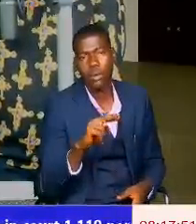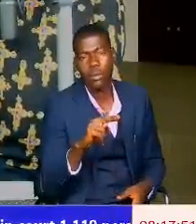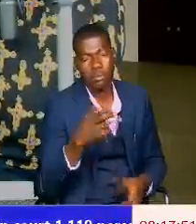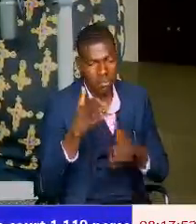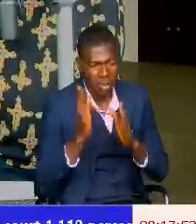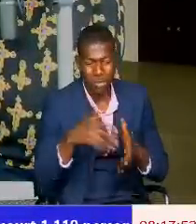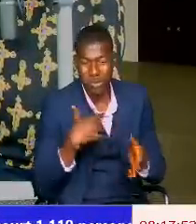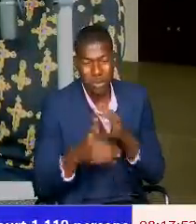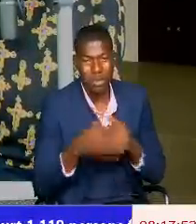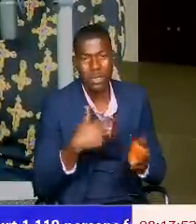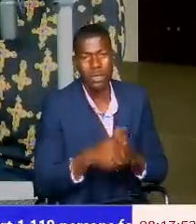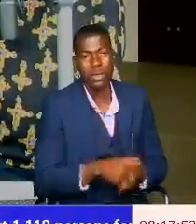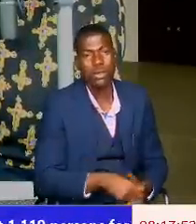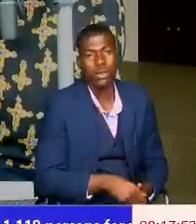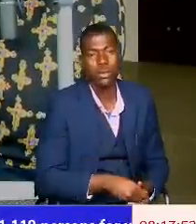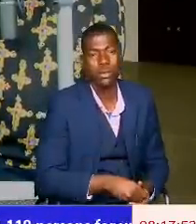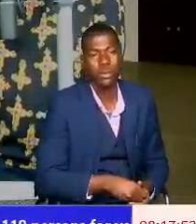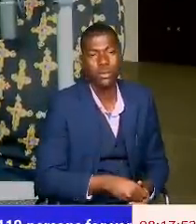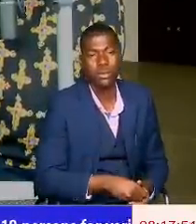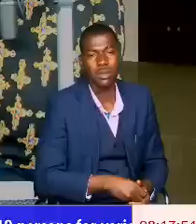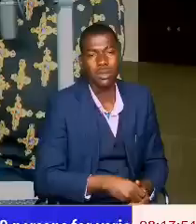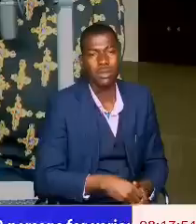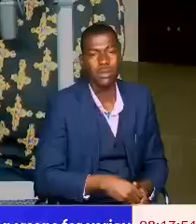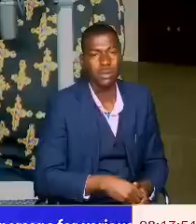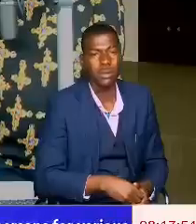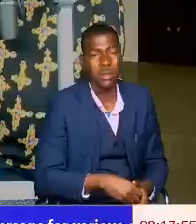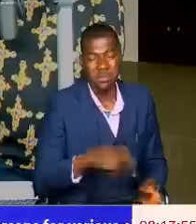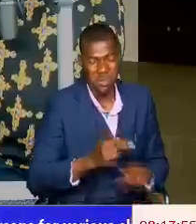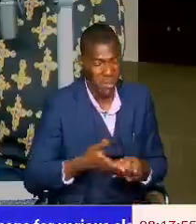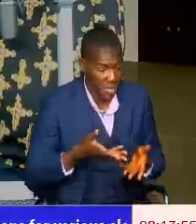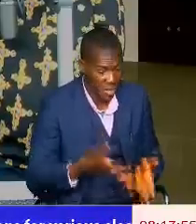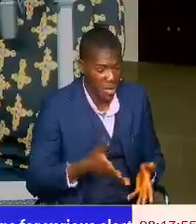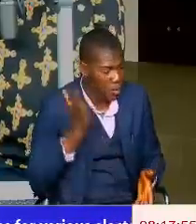Do your people here, we go suffer them.